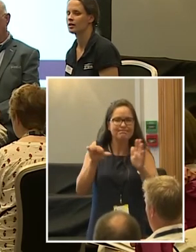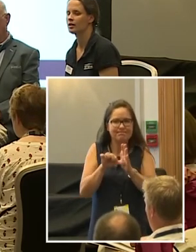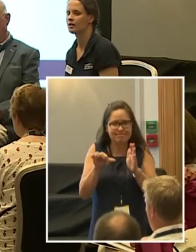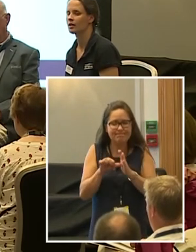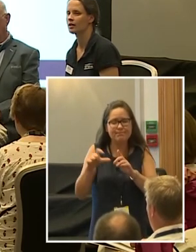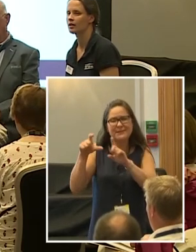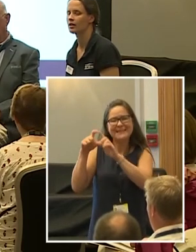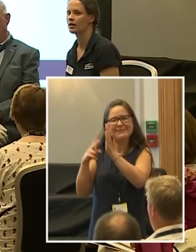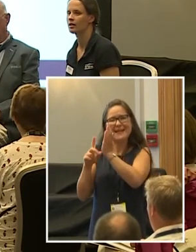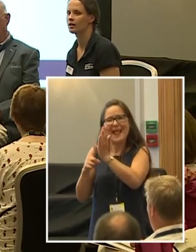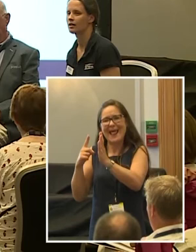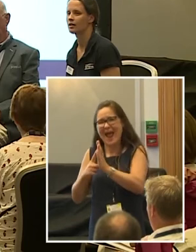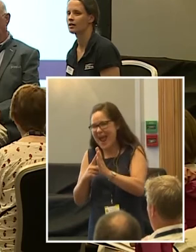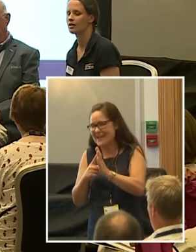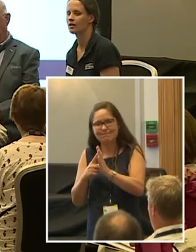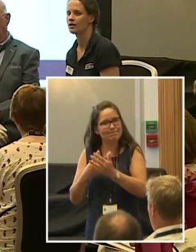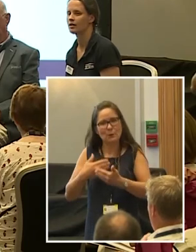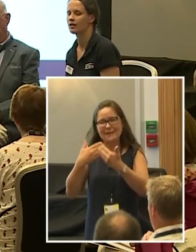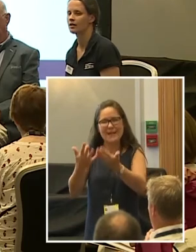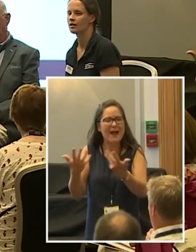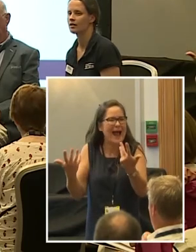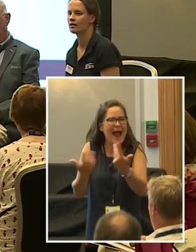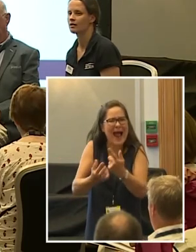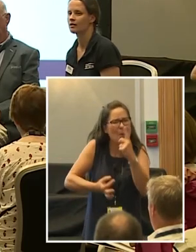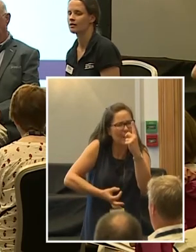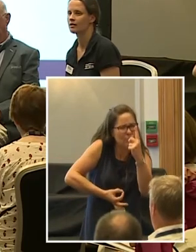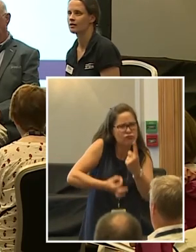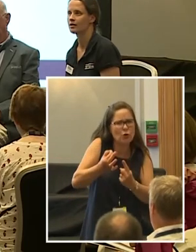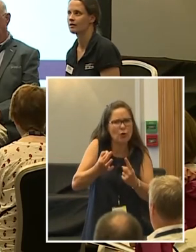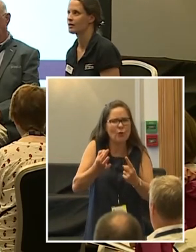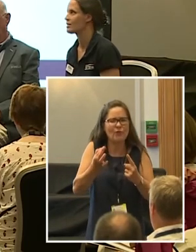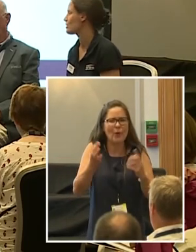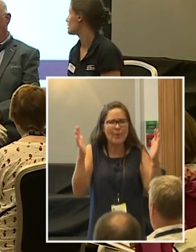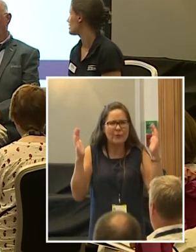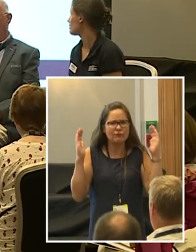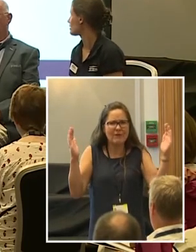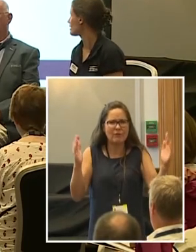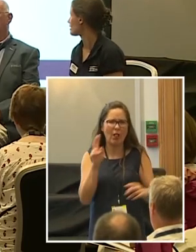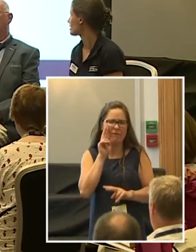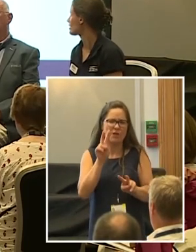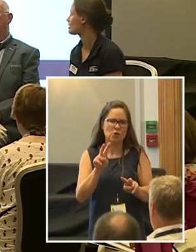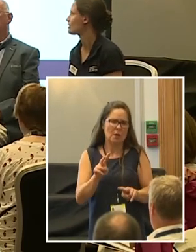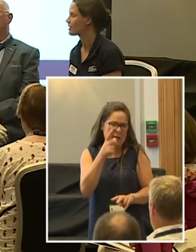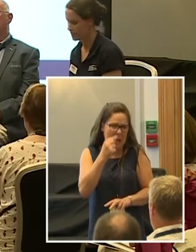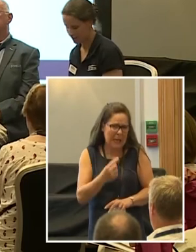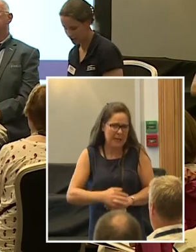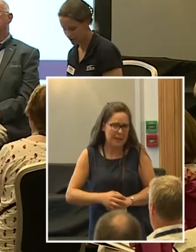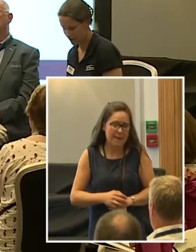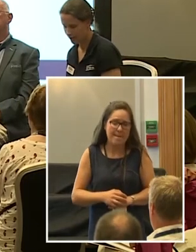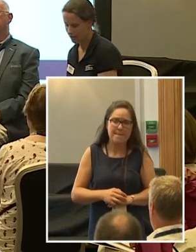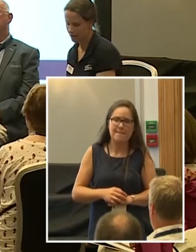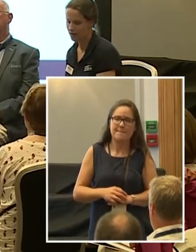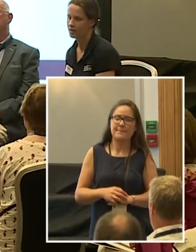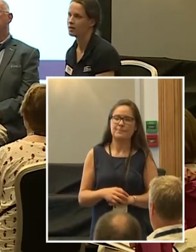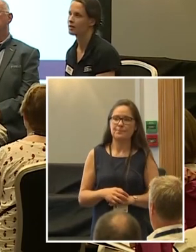Is there anything that can be done to improve peripheral vision? Simon? Simon, do you want to? Thank you. Yes, this is